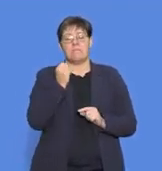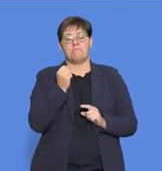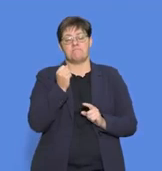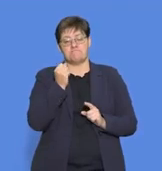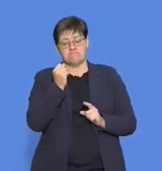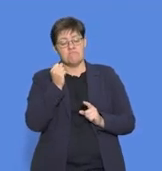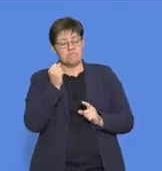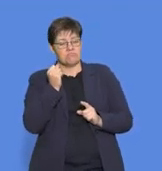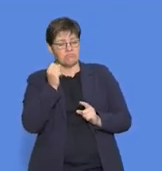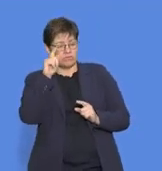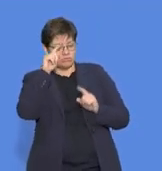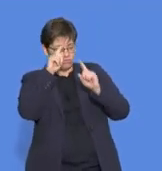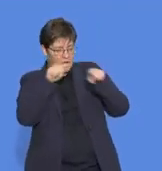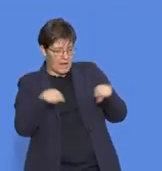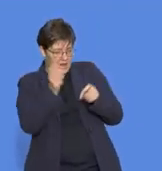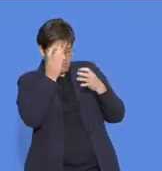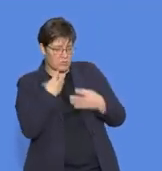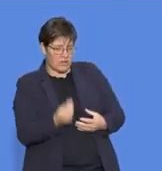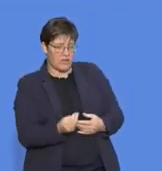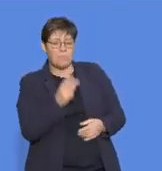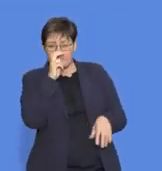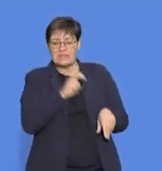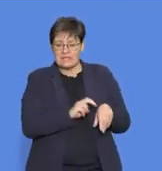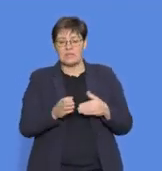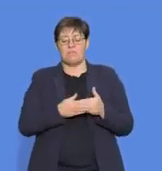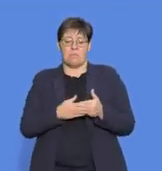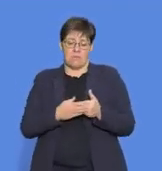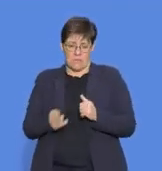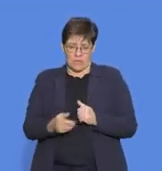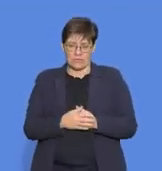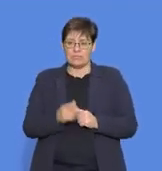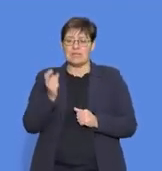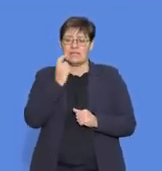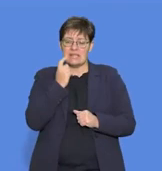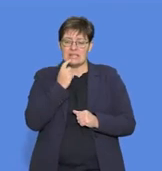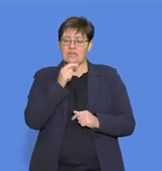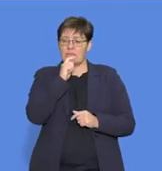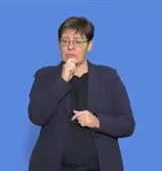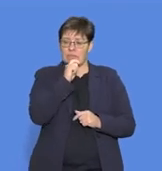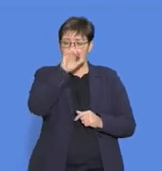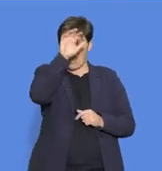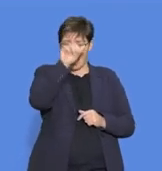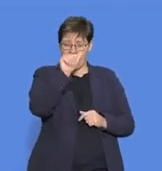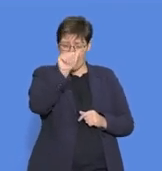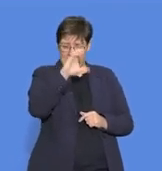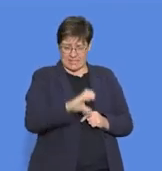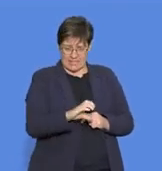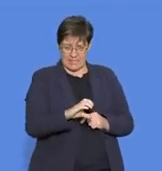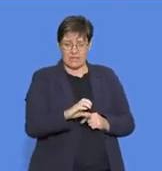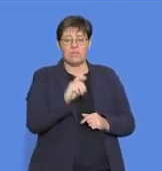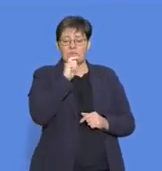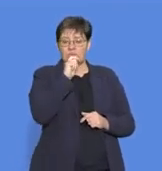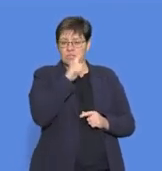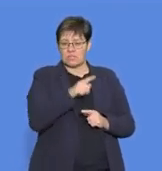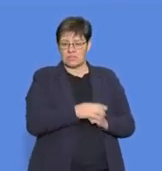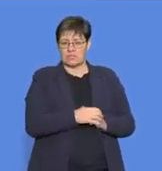here. But clearly we need to find something else beside it. So it's easy, we could use AC. To find AC, we